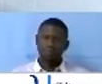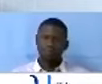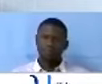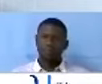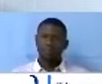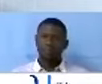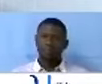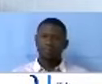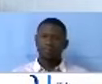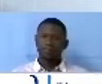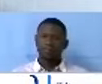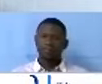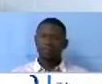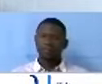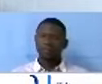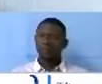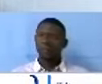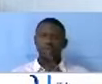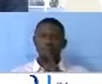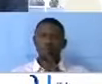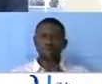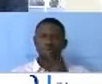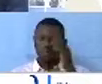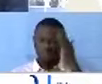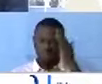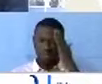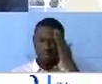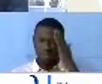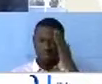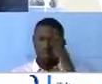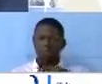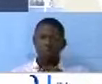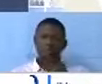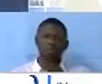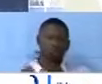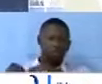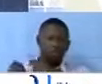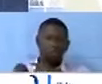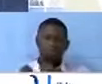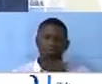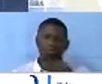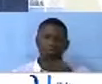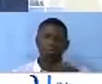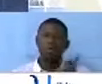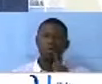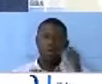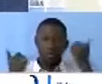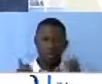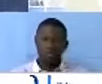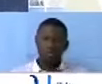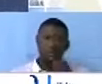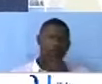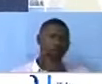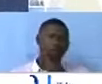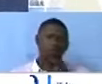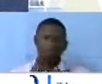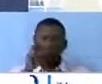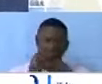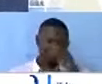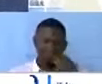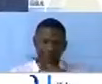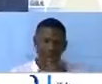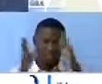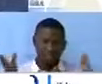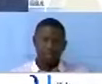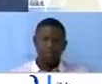you think was responsible for what happened at that panel? Can you afford me more water?